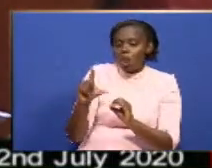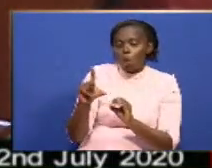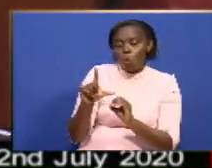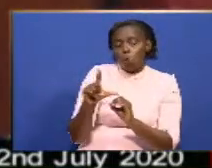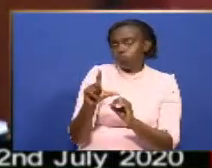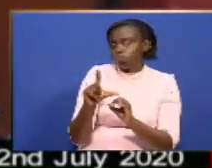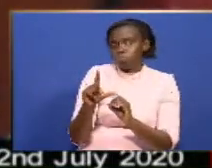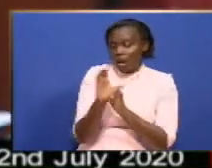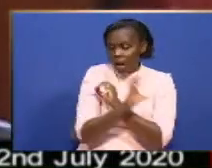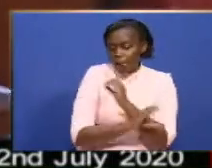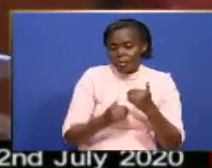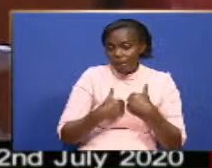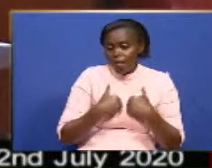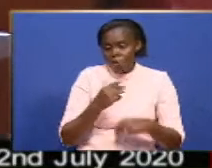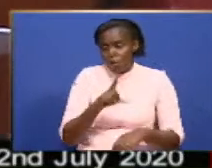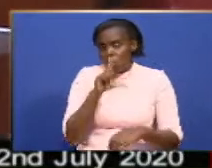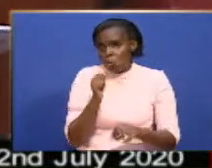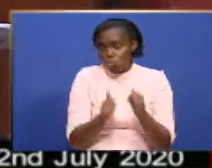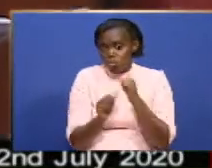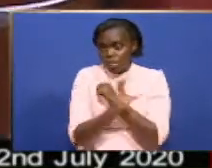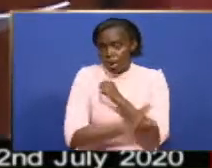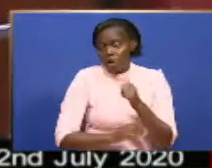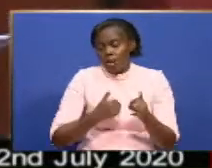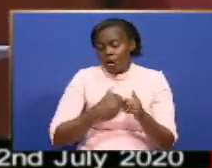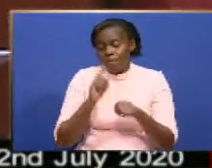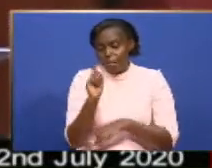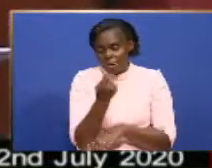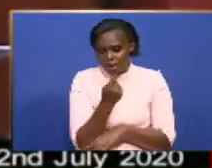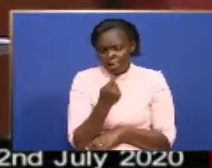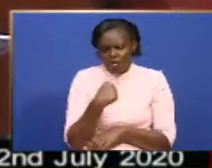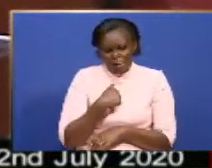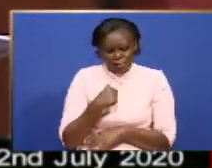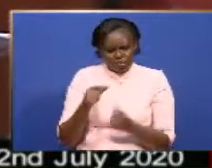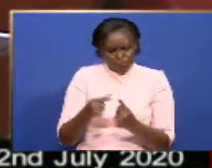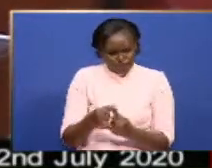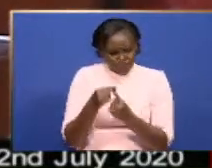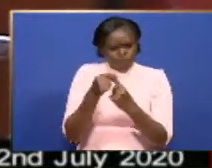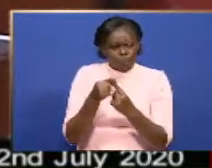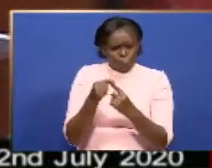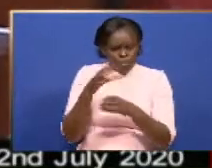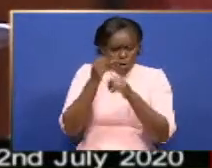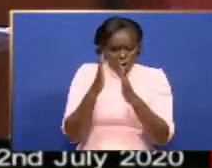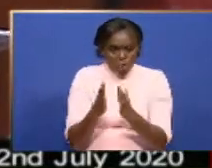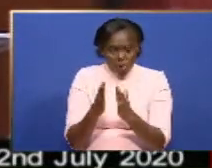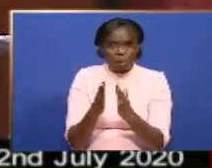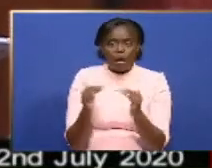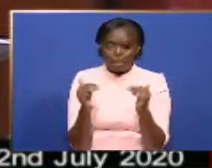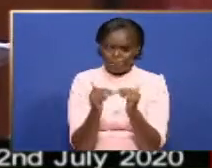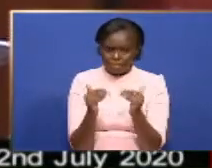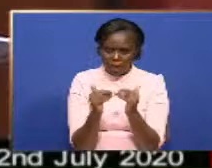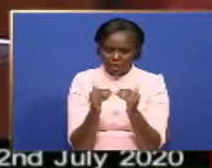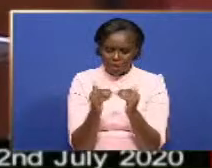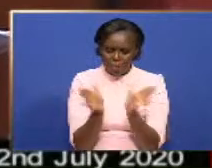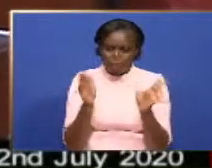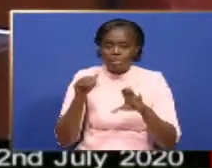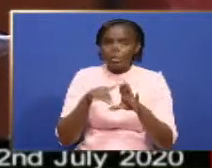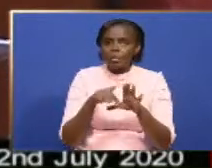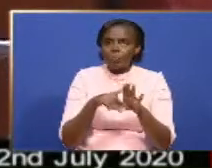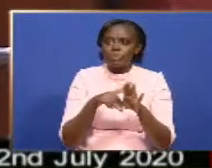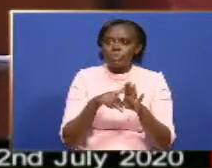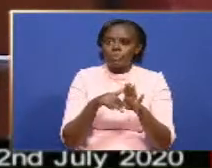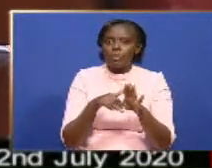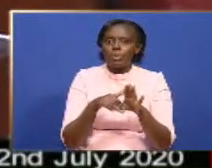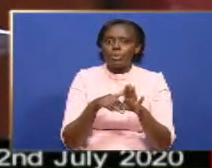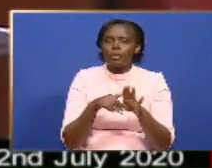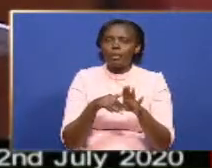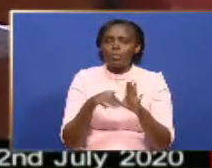country. I was privileged to join the stakeholders while doing public participation in respect